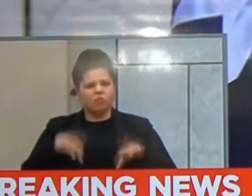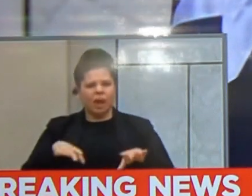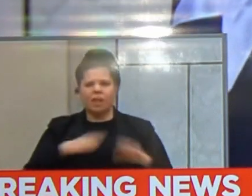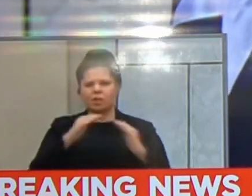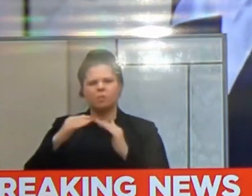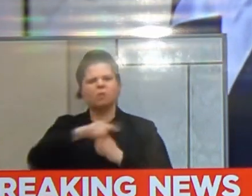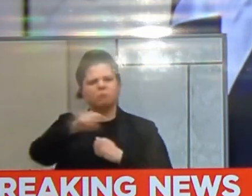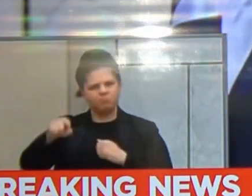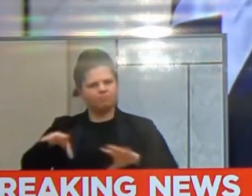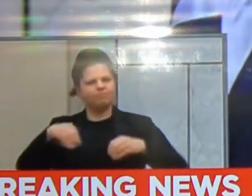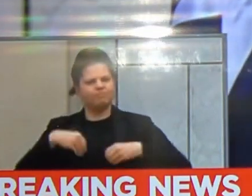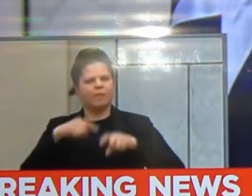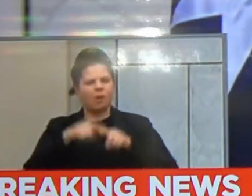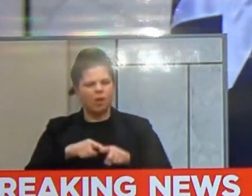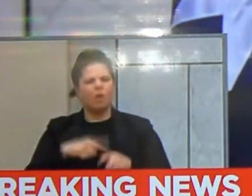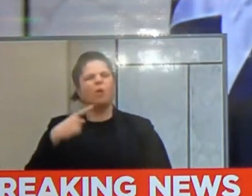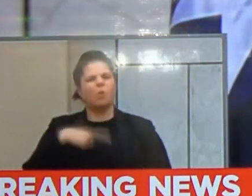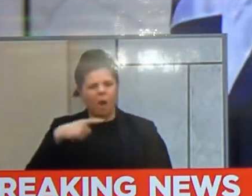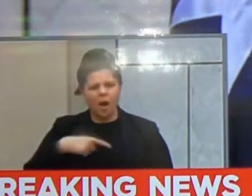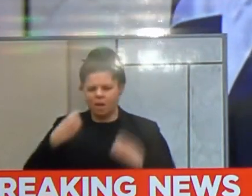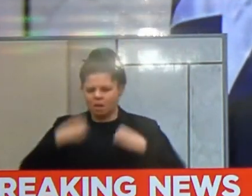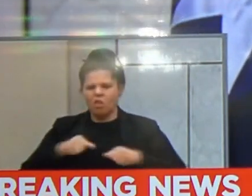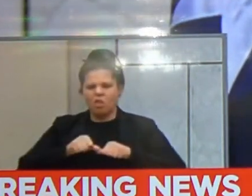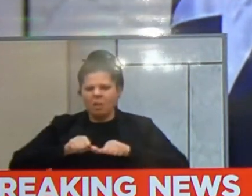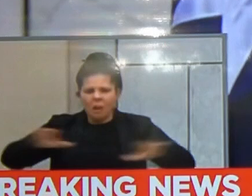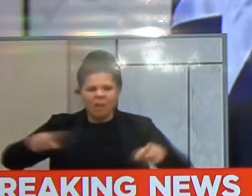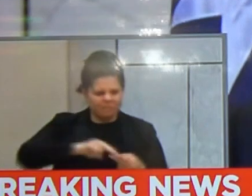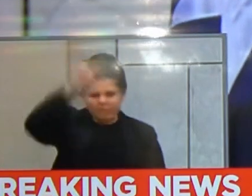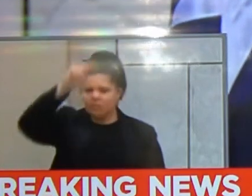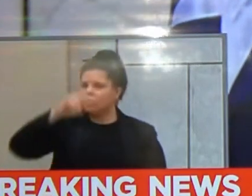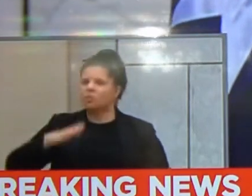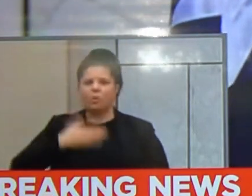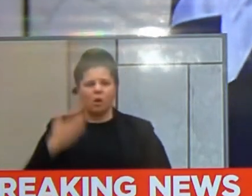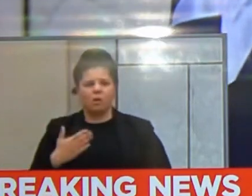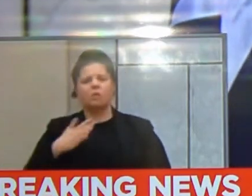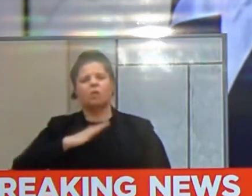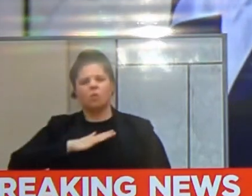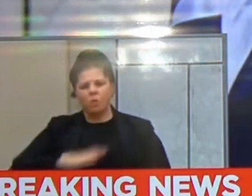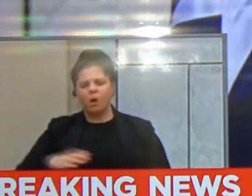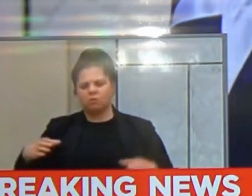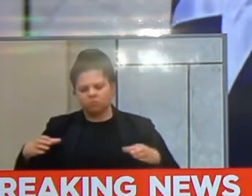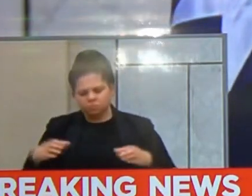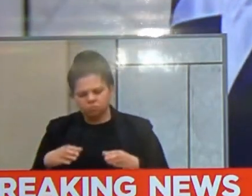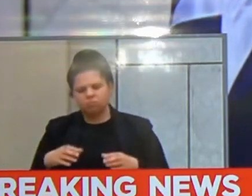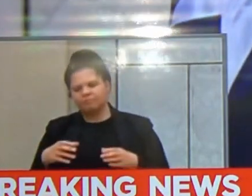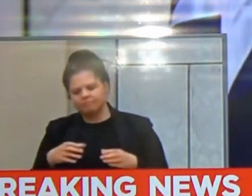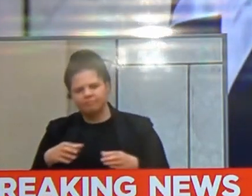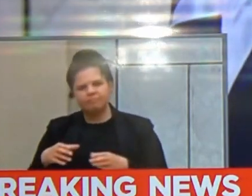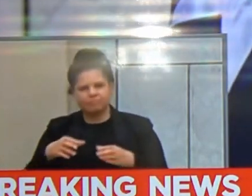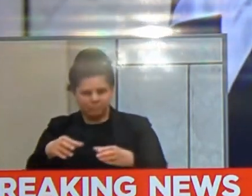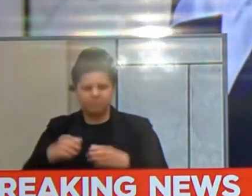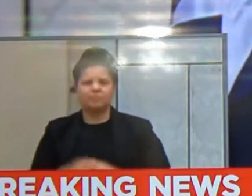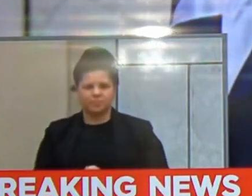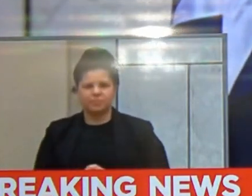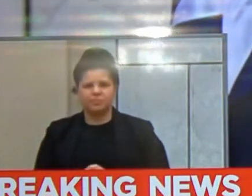about stopping, slowing that community transmission, so that when cases are identified, they can be tested, they can be